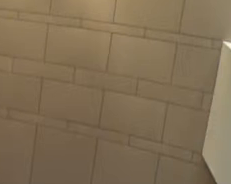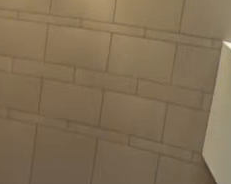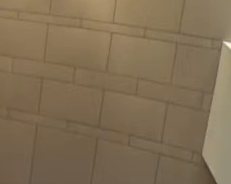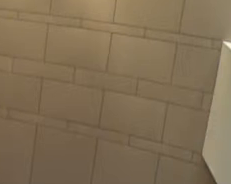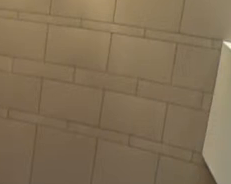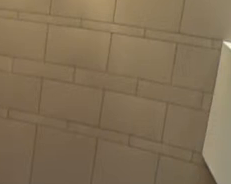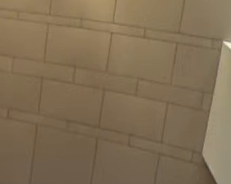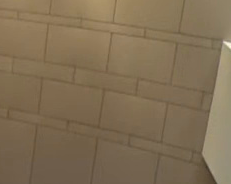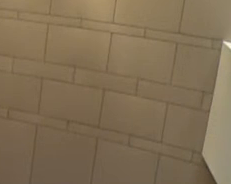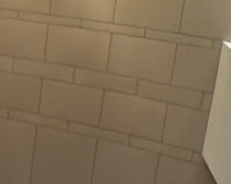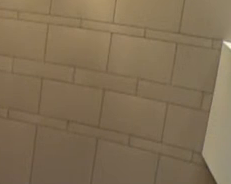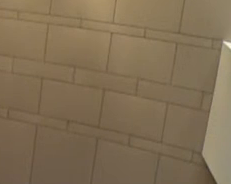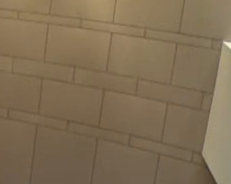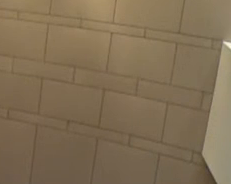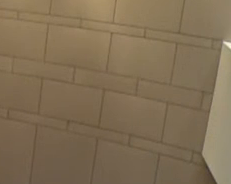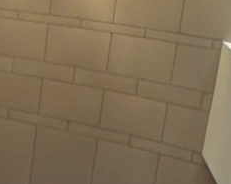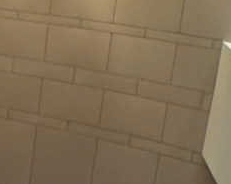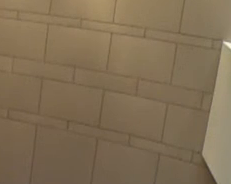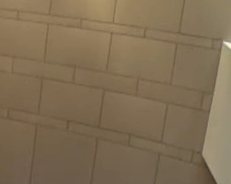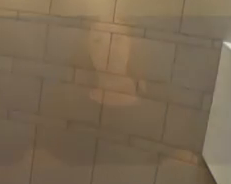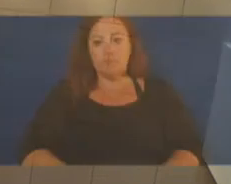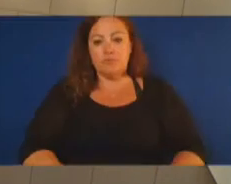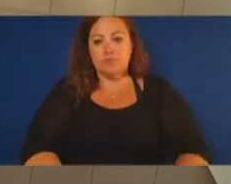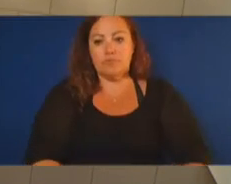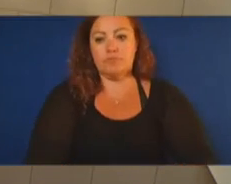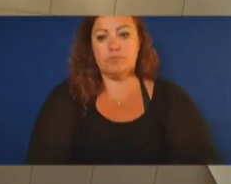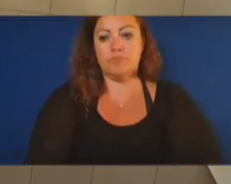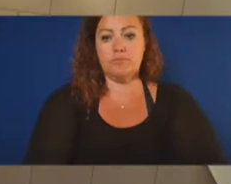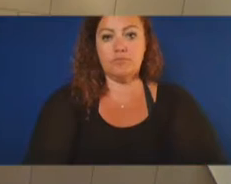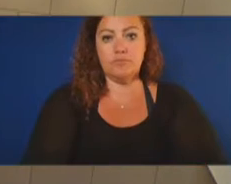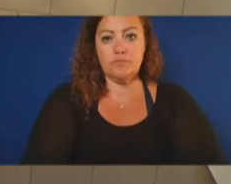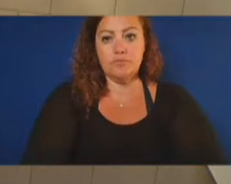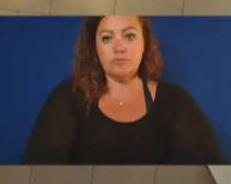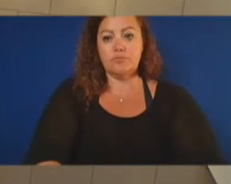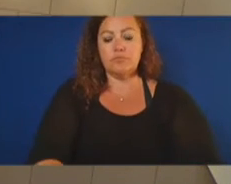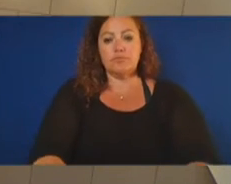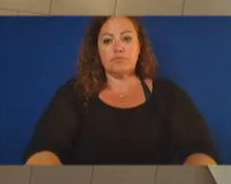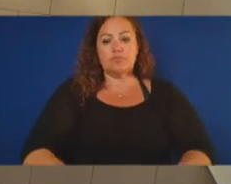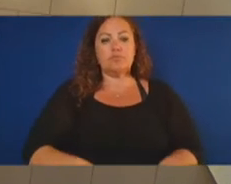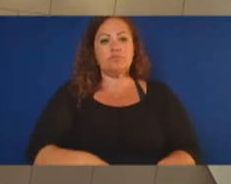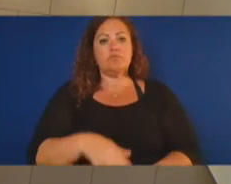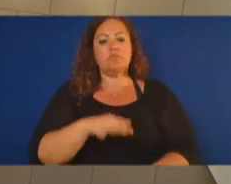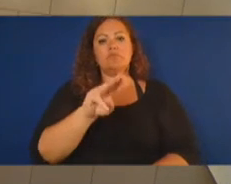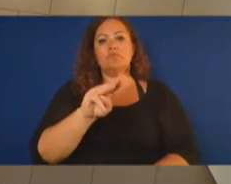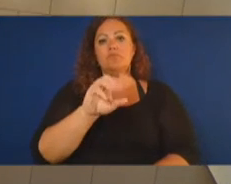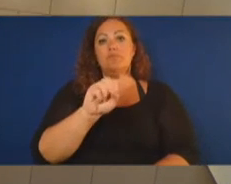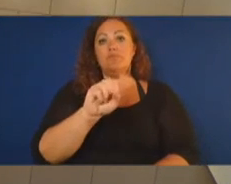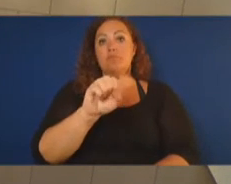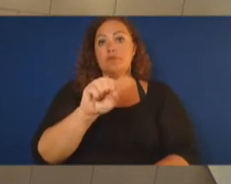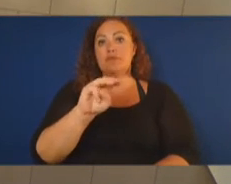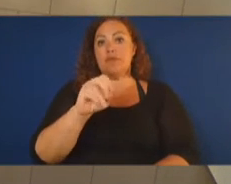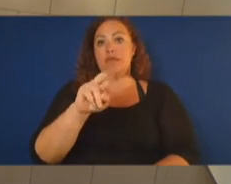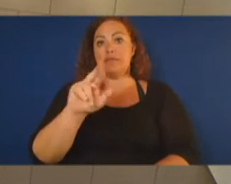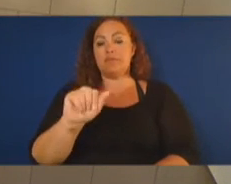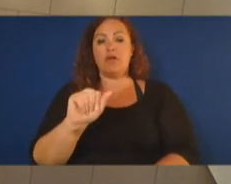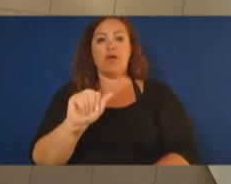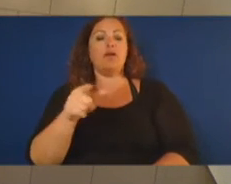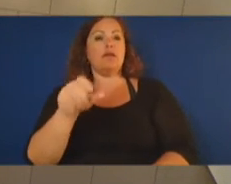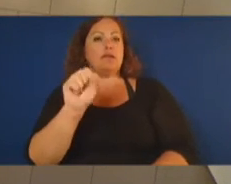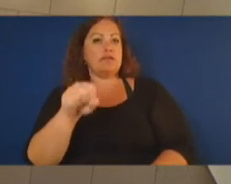second any discussion of the motion I I have oh M as yes thank